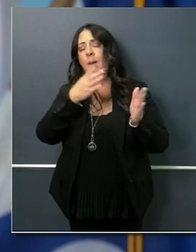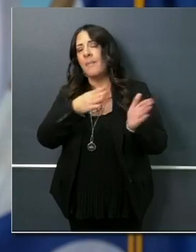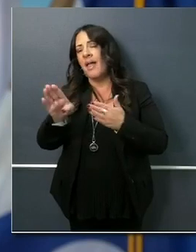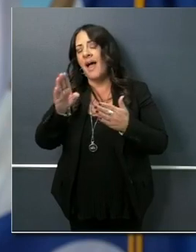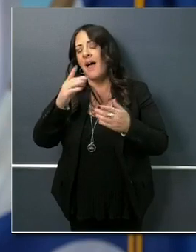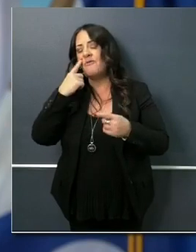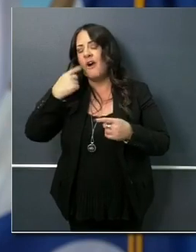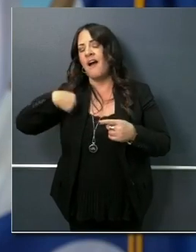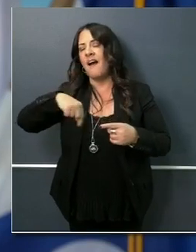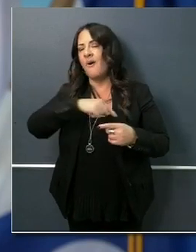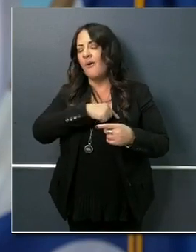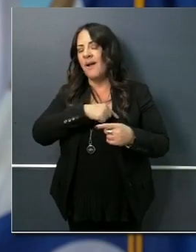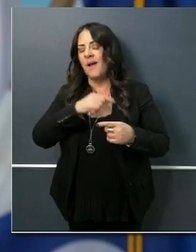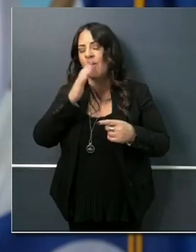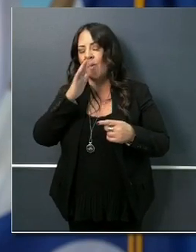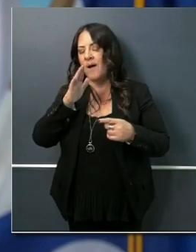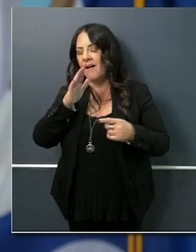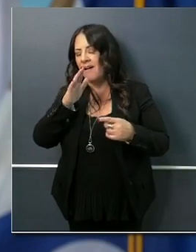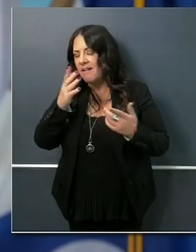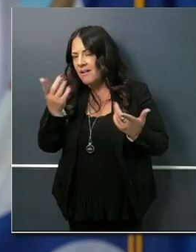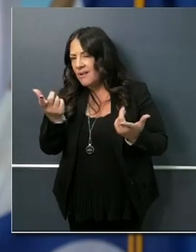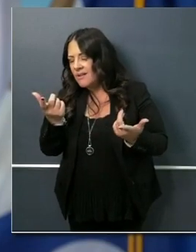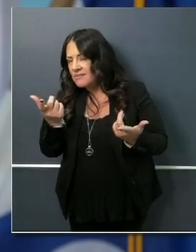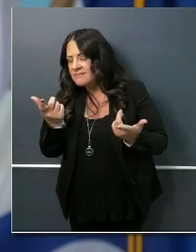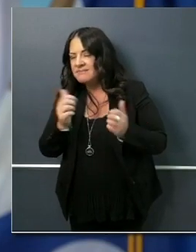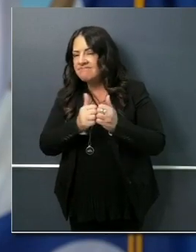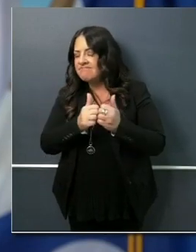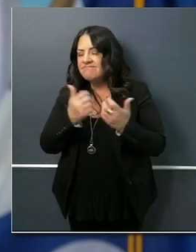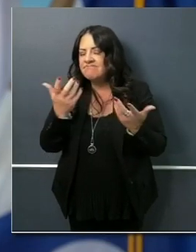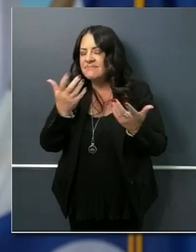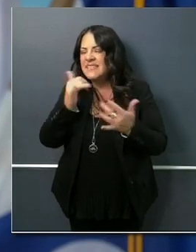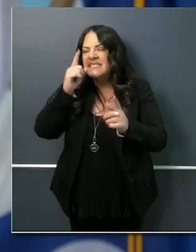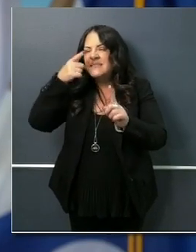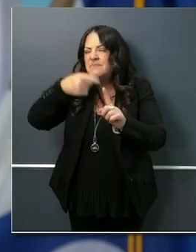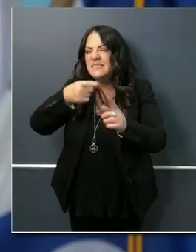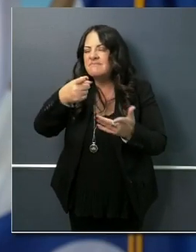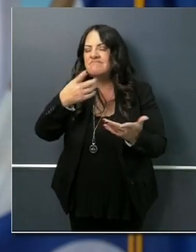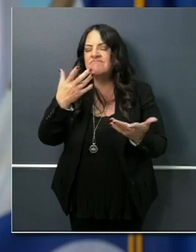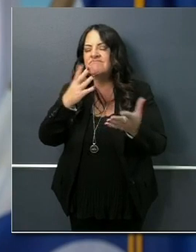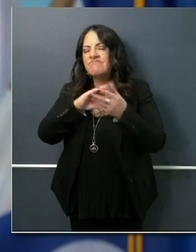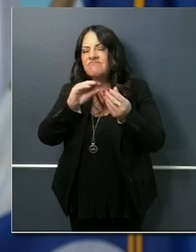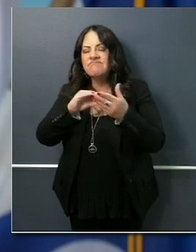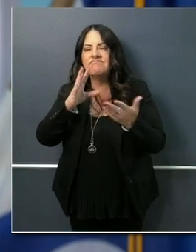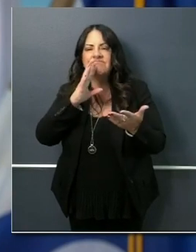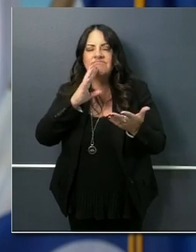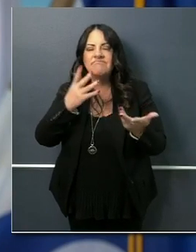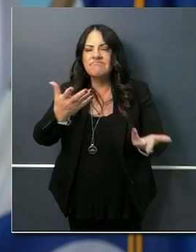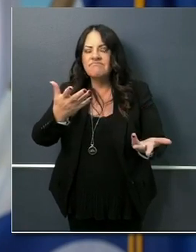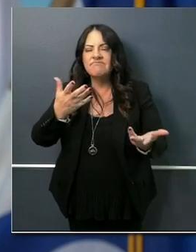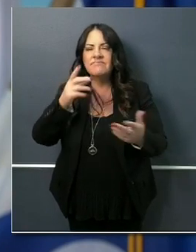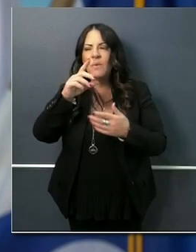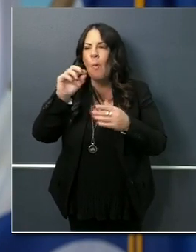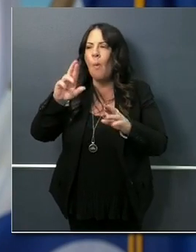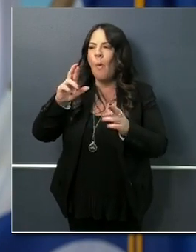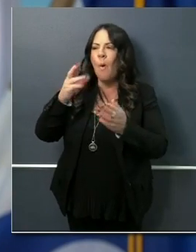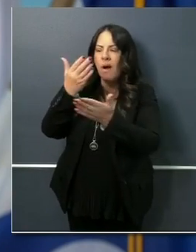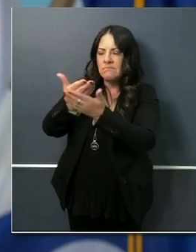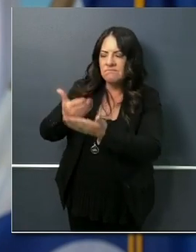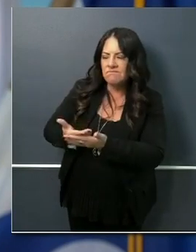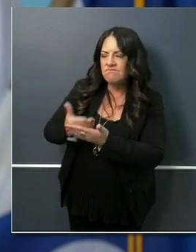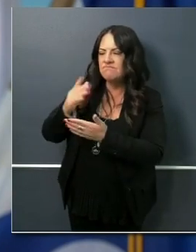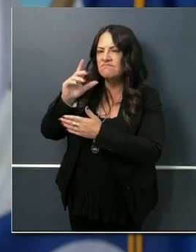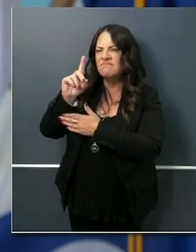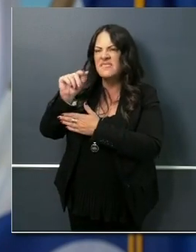for how we're doing that? And is there anything specific, any particular data that you saw